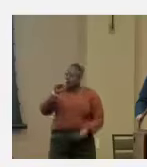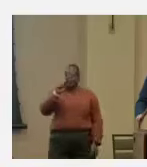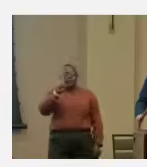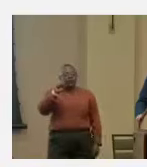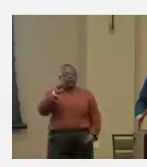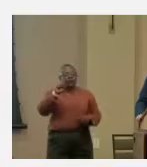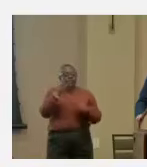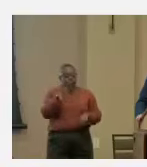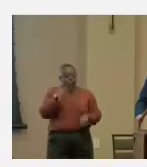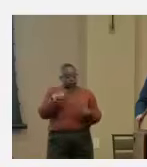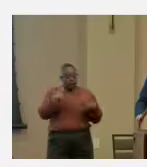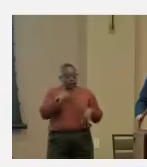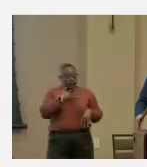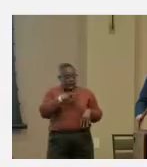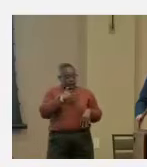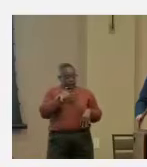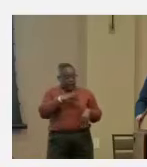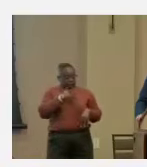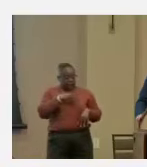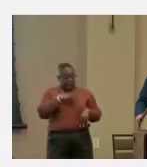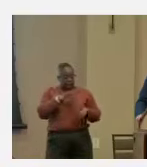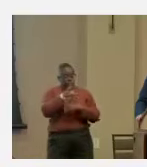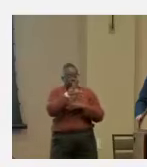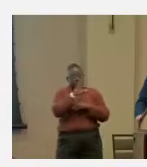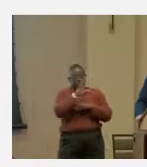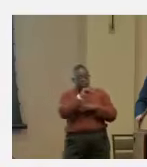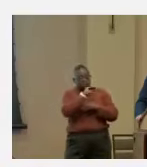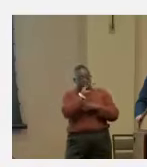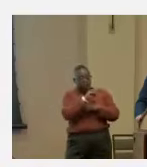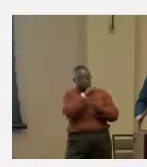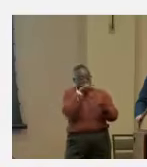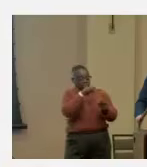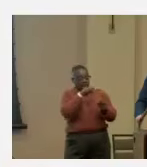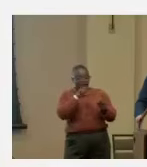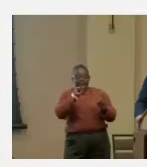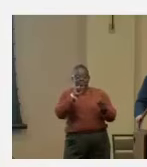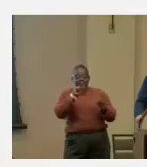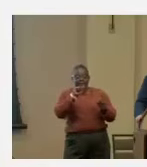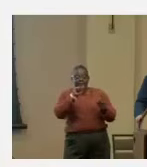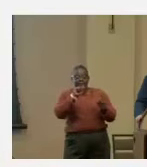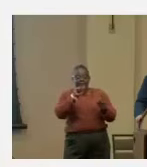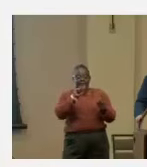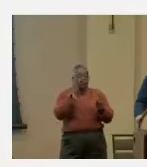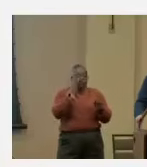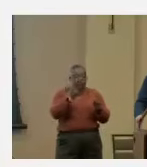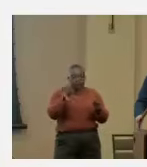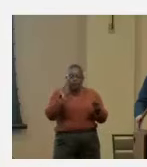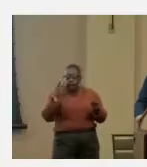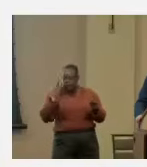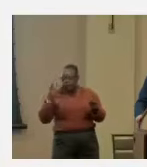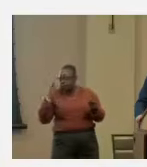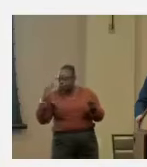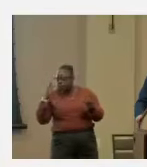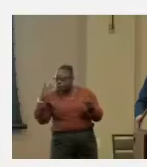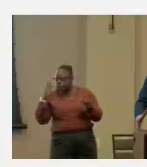89% sensitive for lupus, but they're only 50% specific. ANAs are seen in a lot